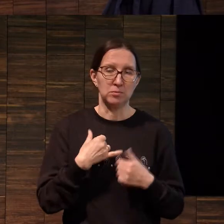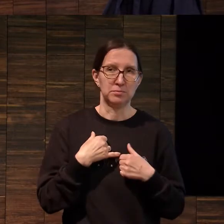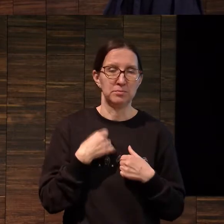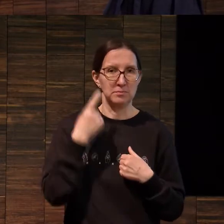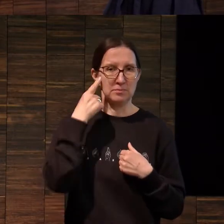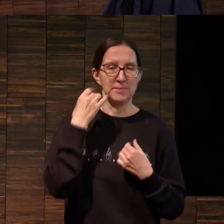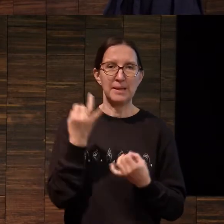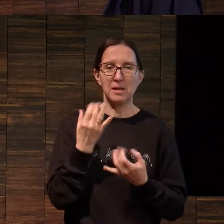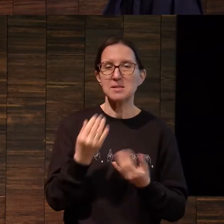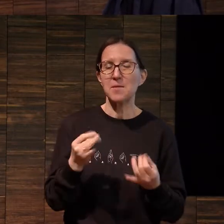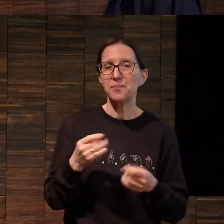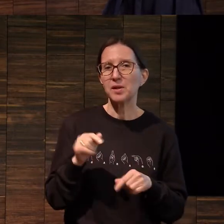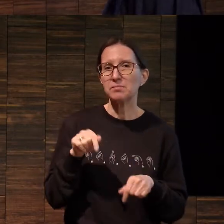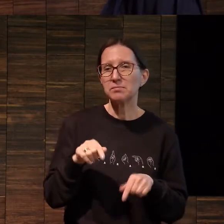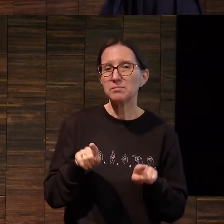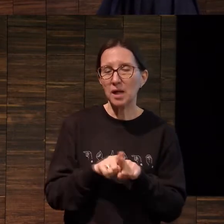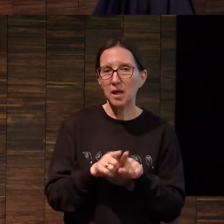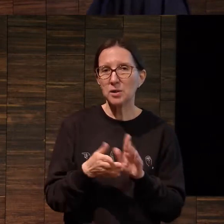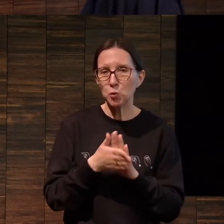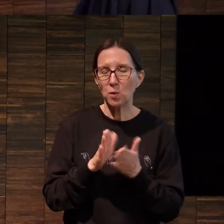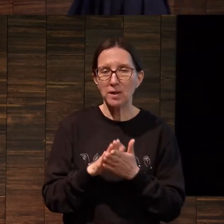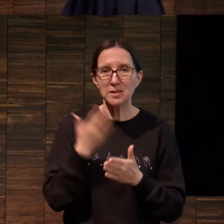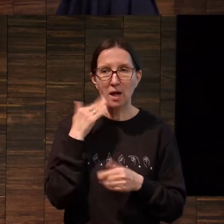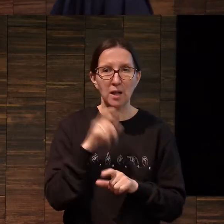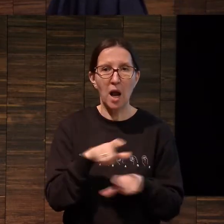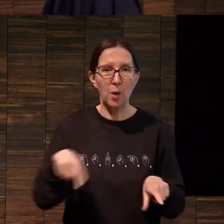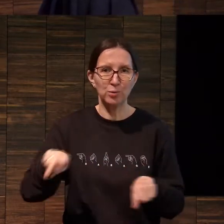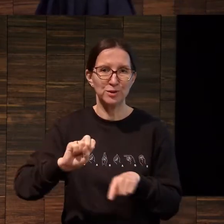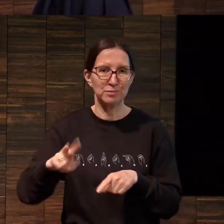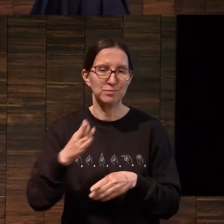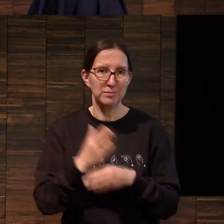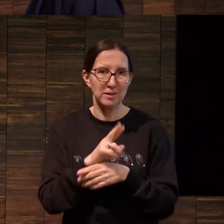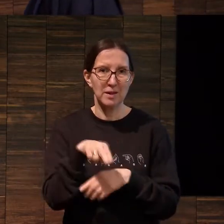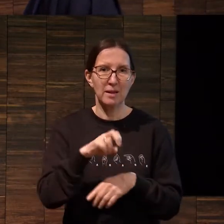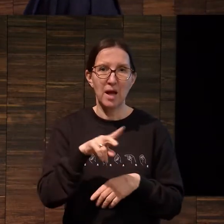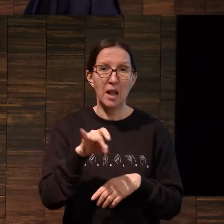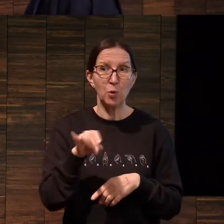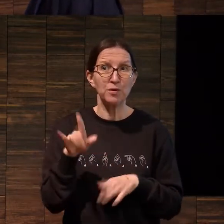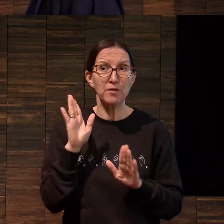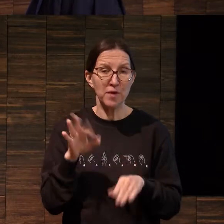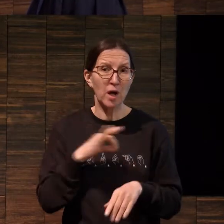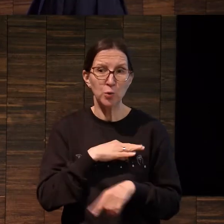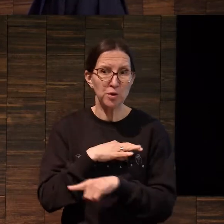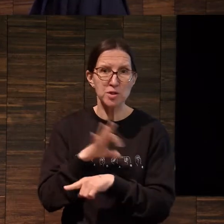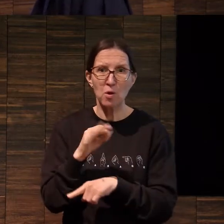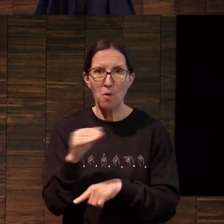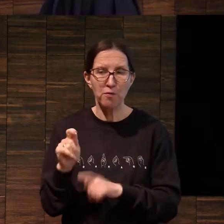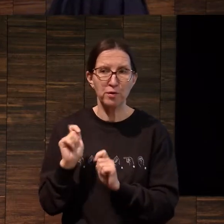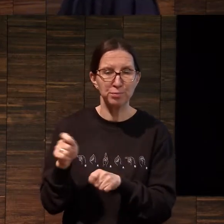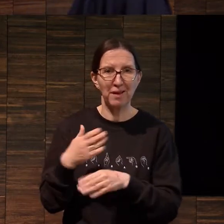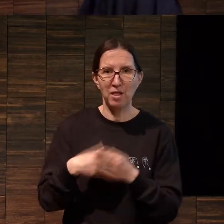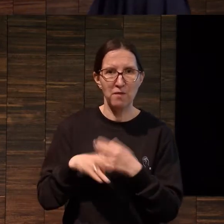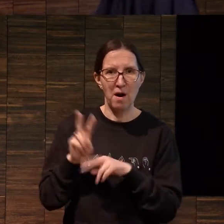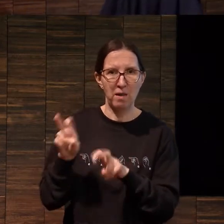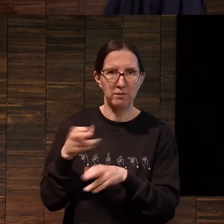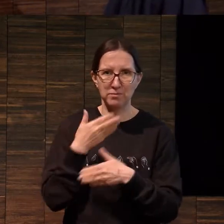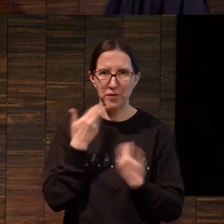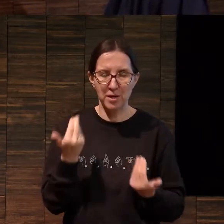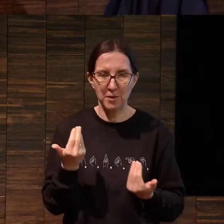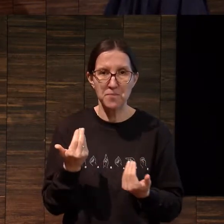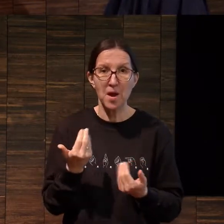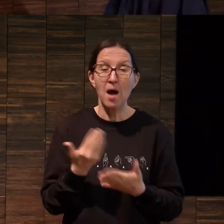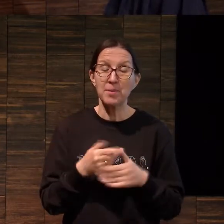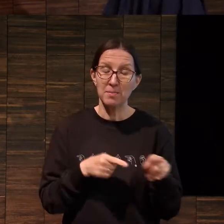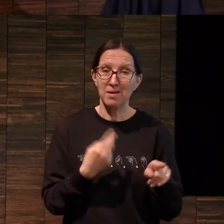way. And for me, it's always interesting to know that people with color blindness are not legally